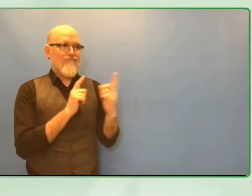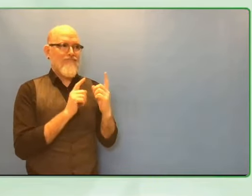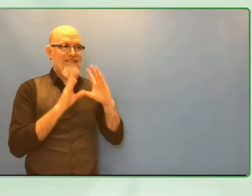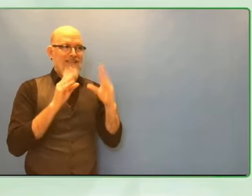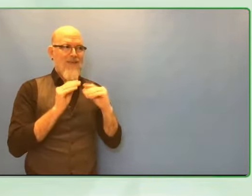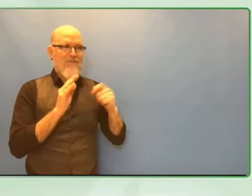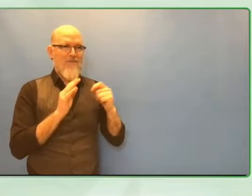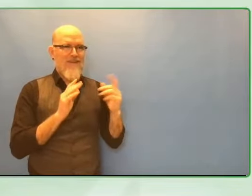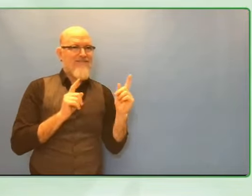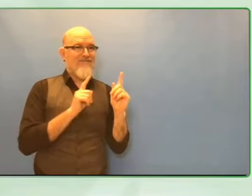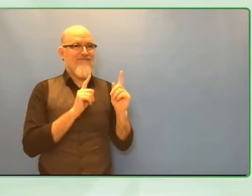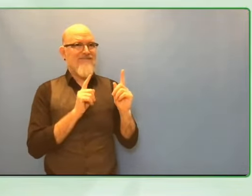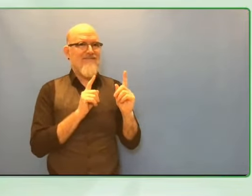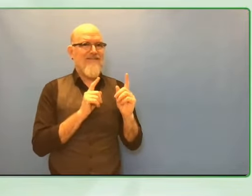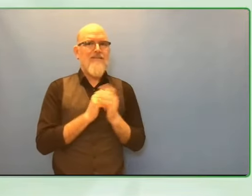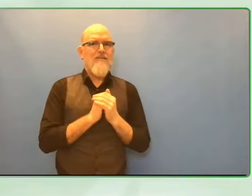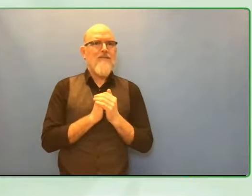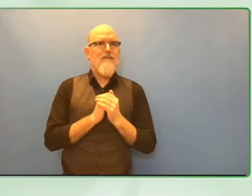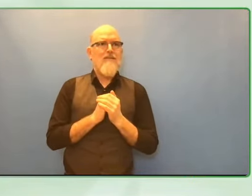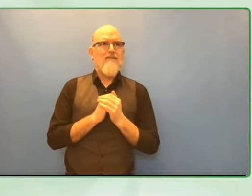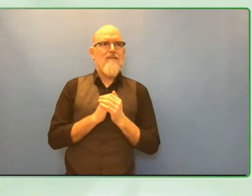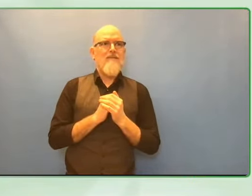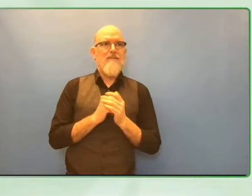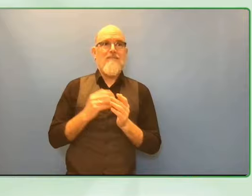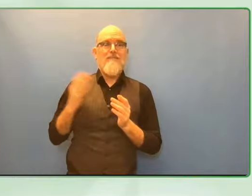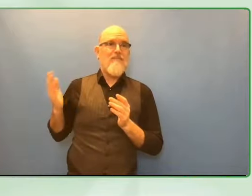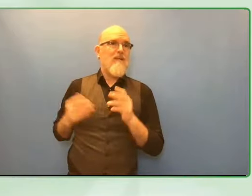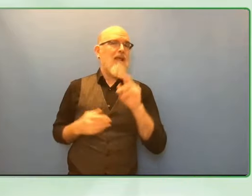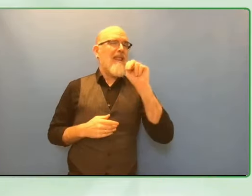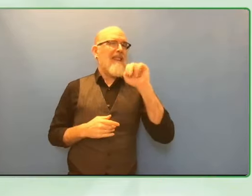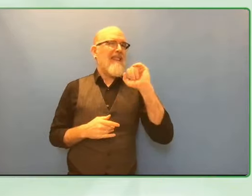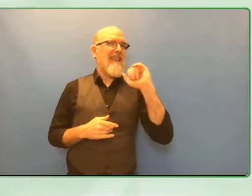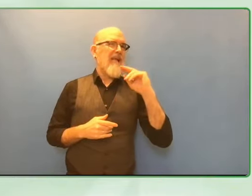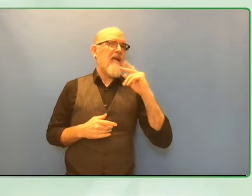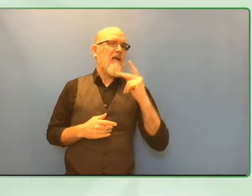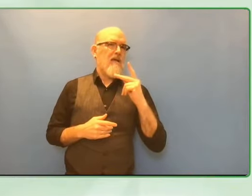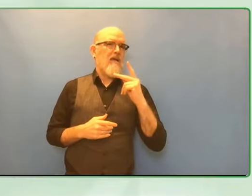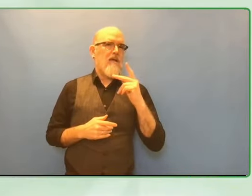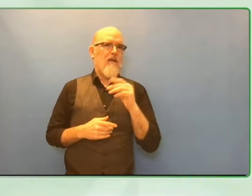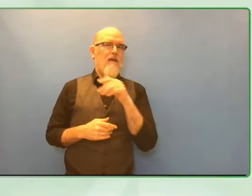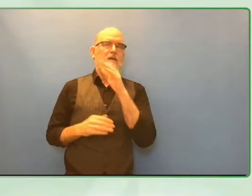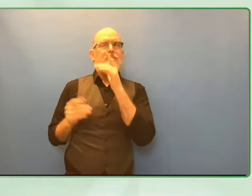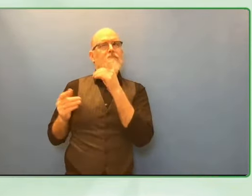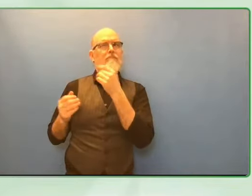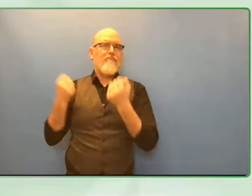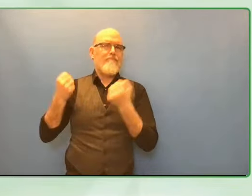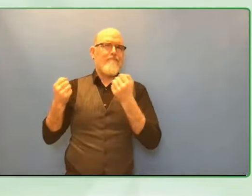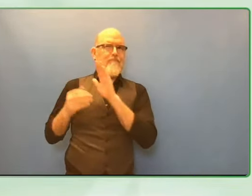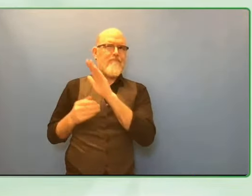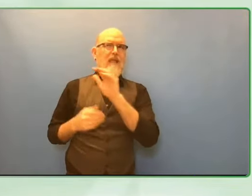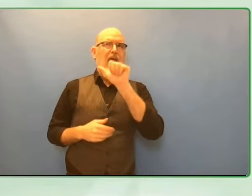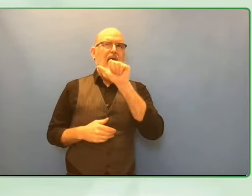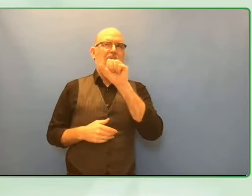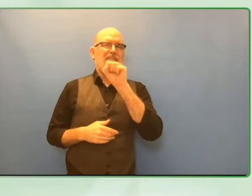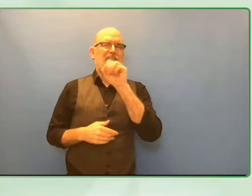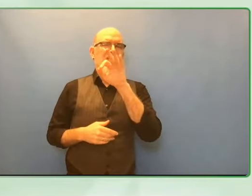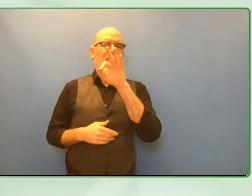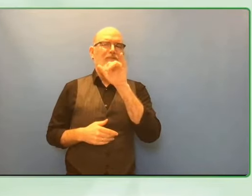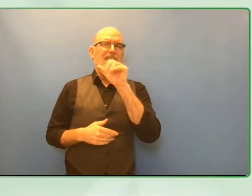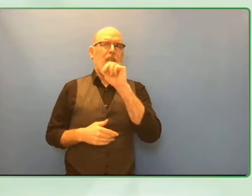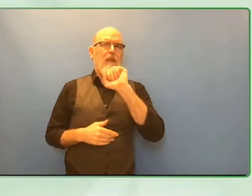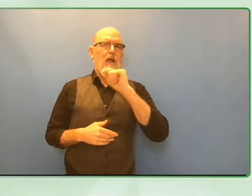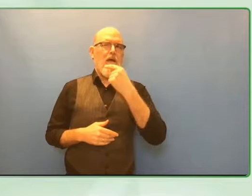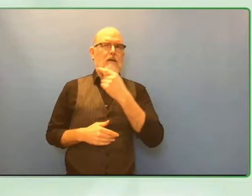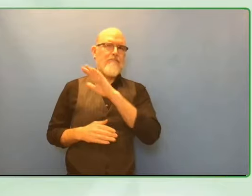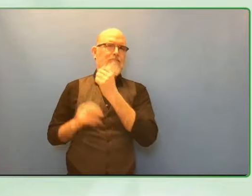which is actually one of Valerie's project partners. Today, we'll be chatting about Inclusive